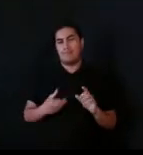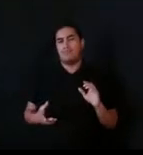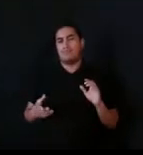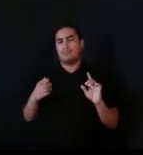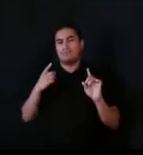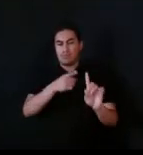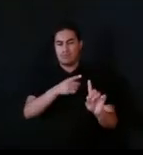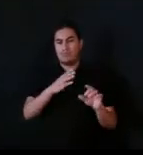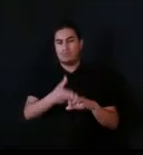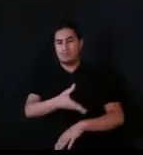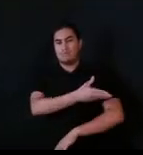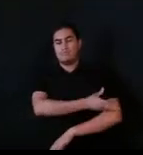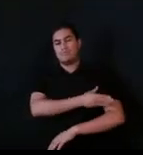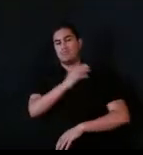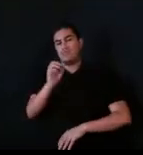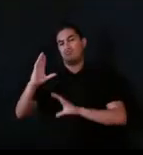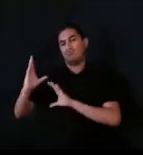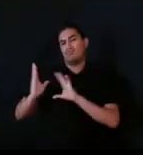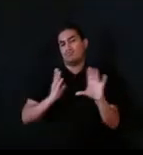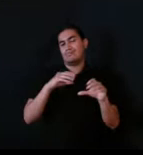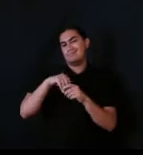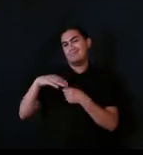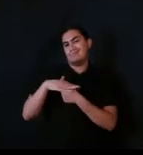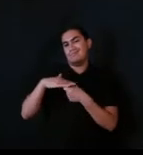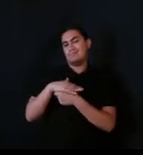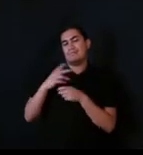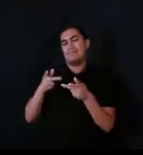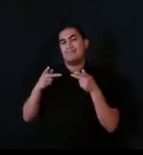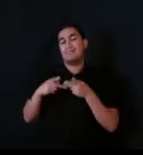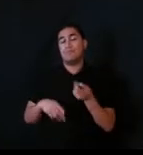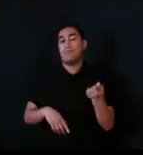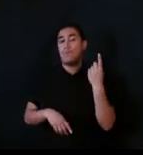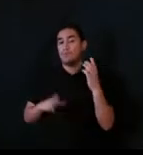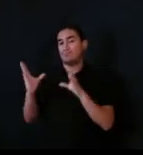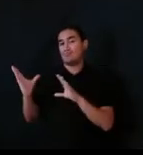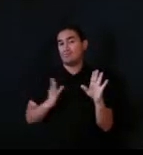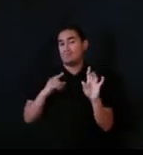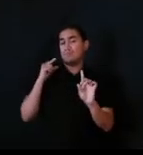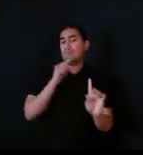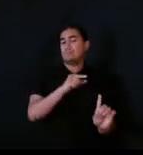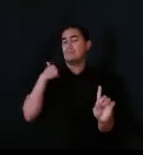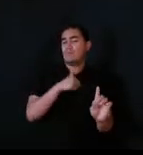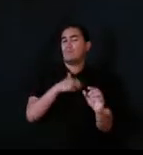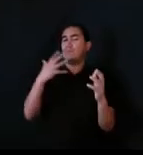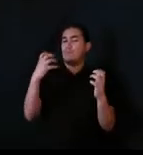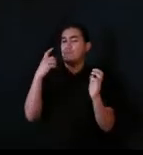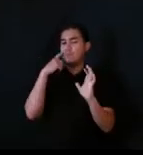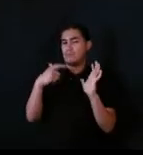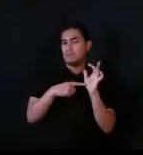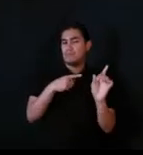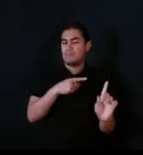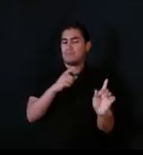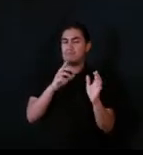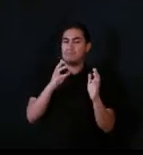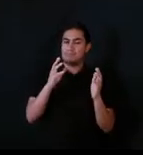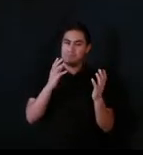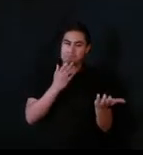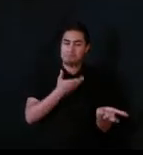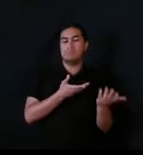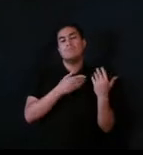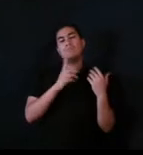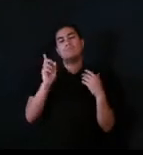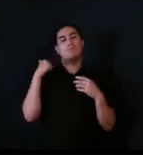strategies on the priority in a regional facilities and one strategy in particular that we would like to see consideration of is